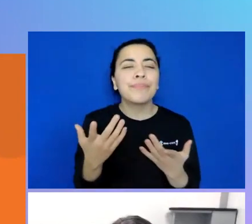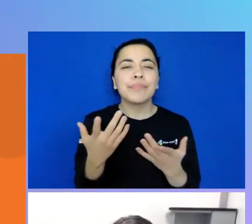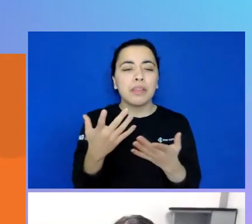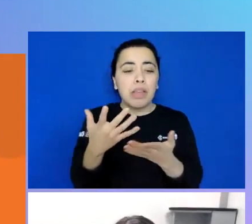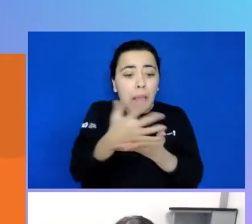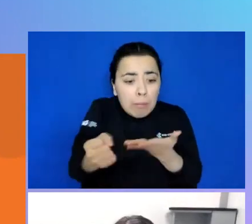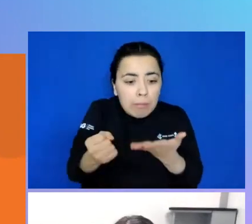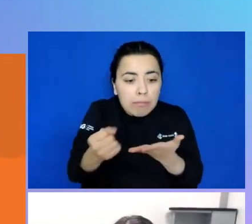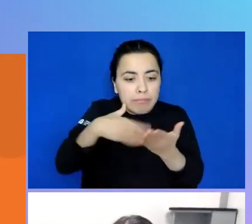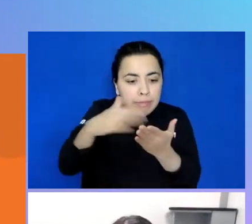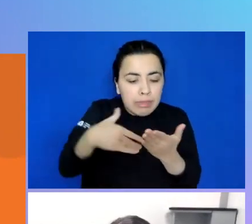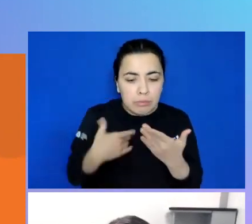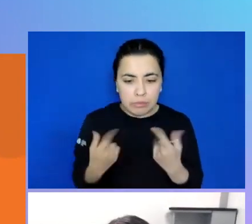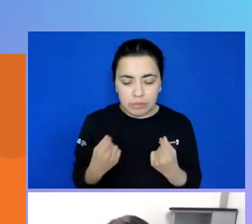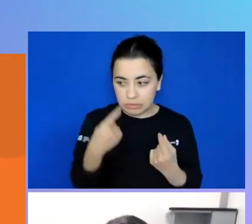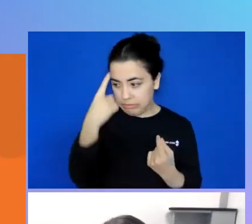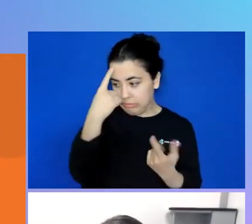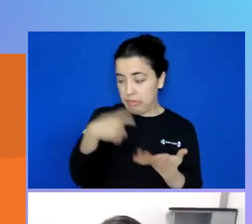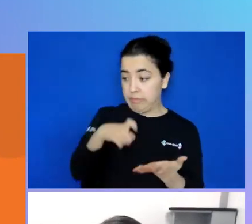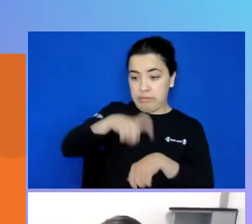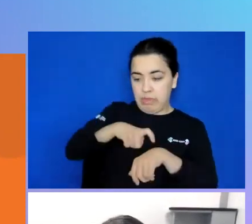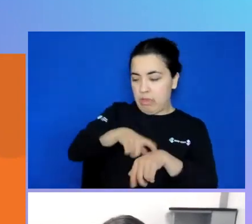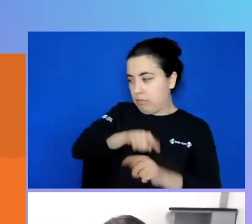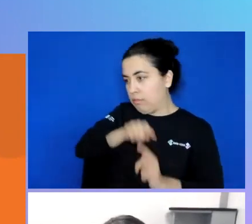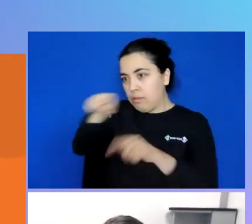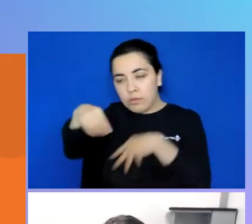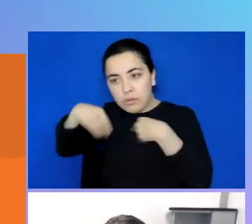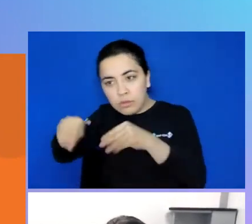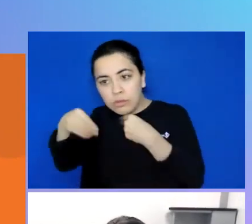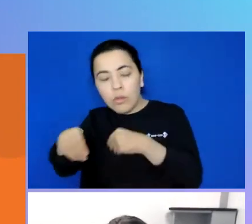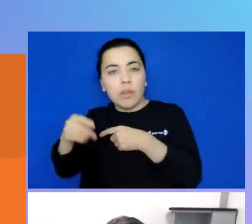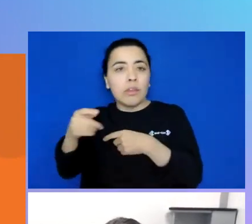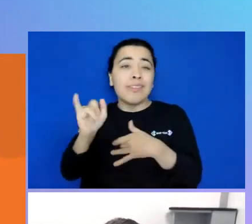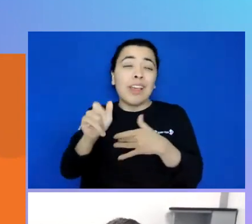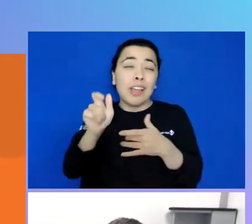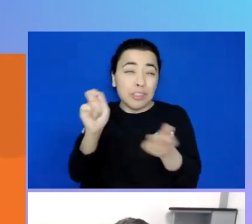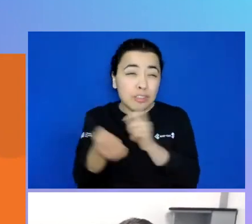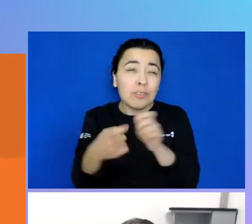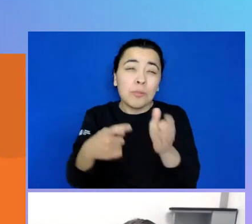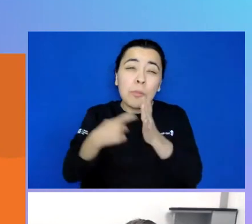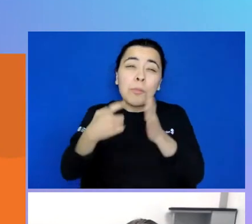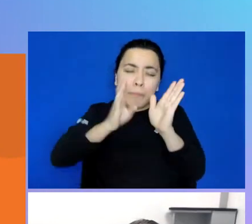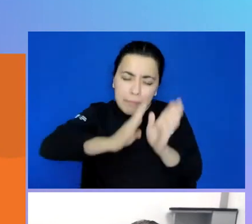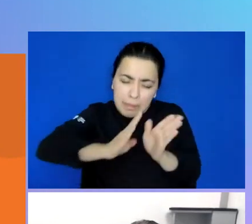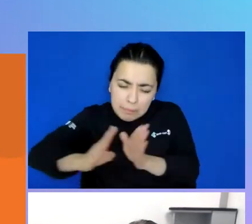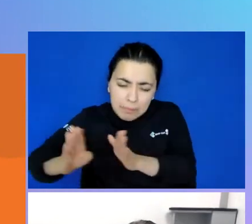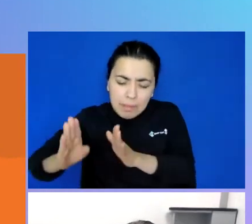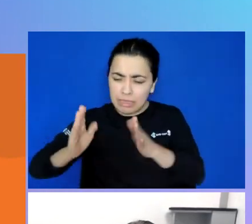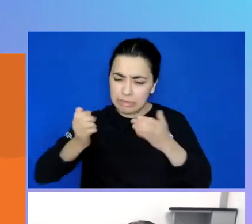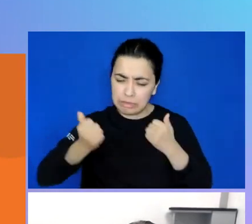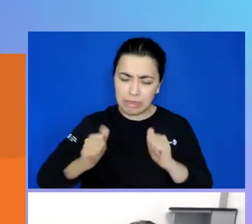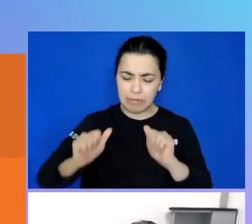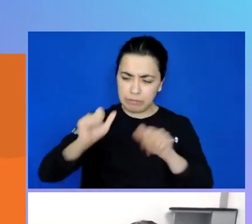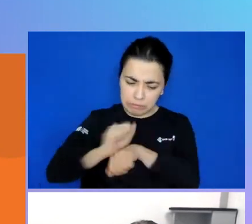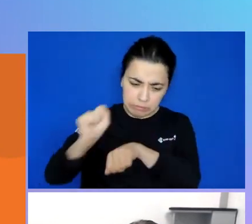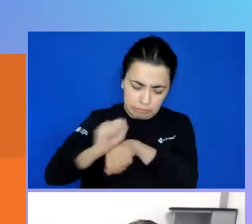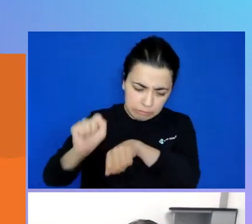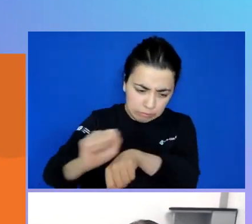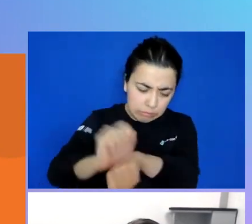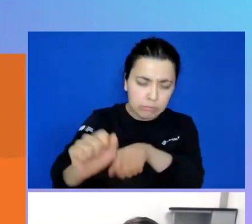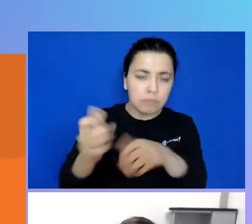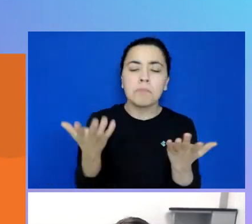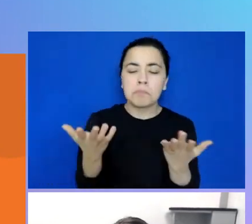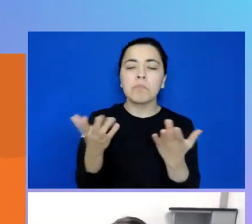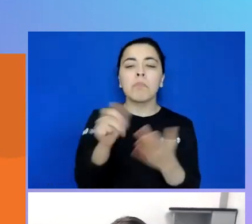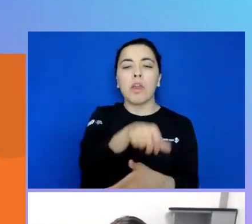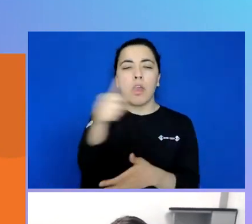factor in some time to go to the store. It's change, so it takes planning and effort. And then the other things